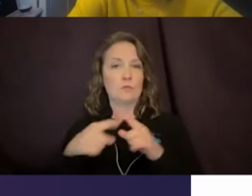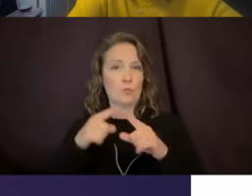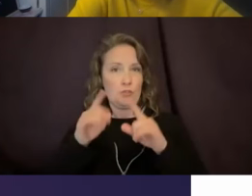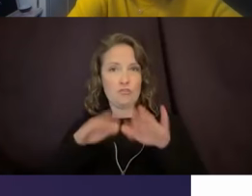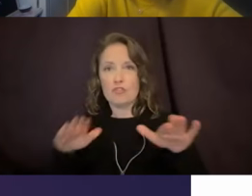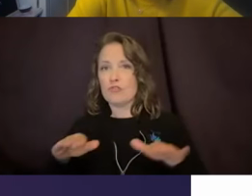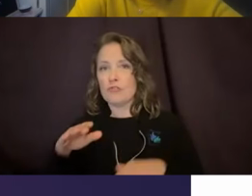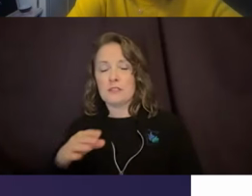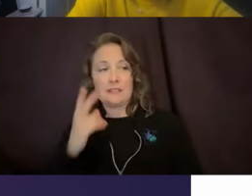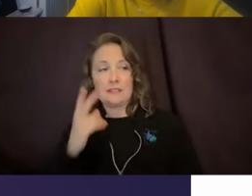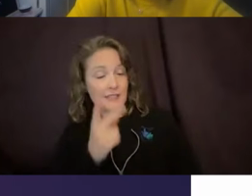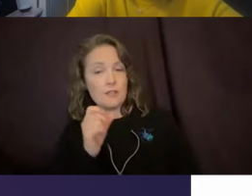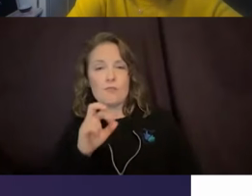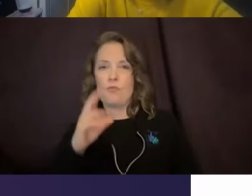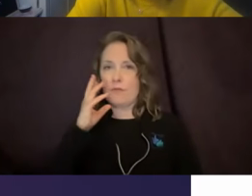abuse too.